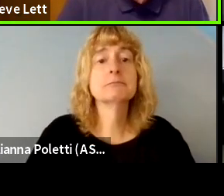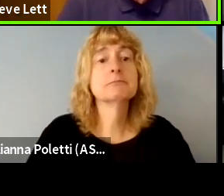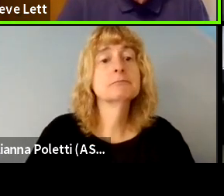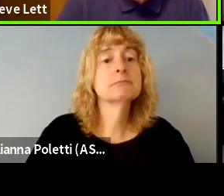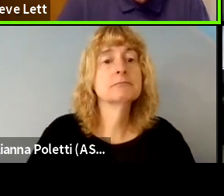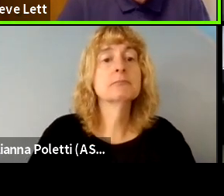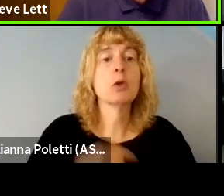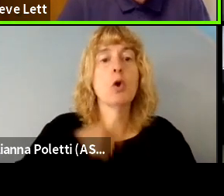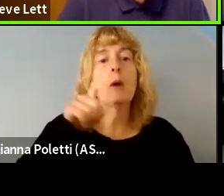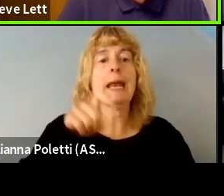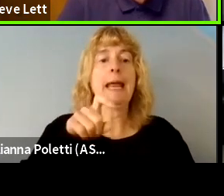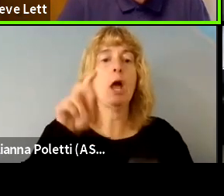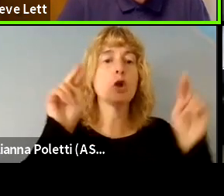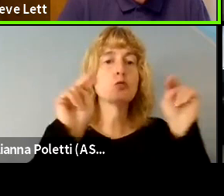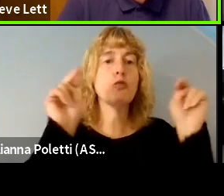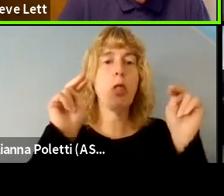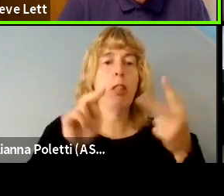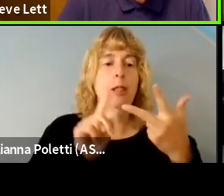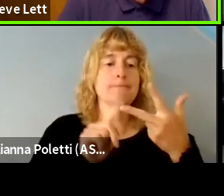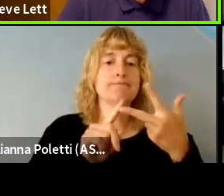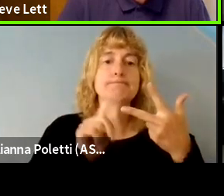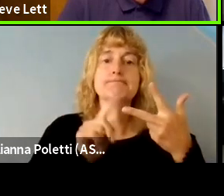We need a neutral.